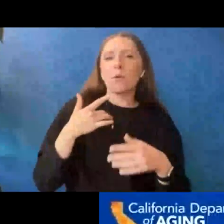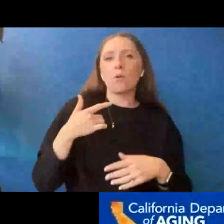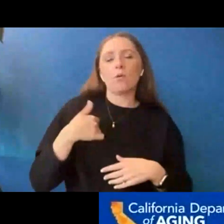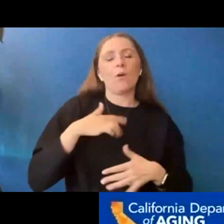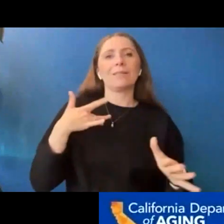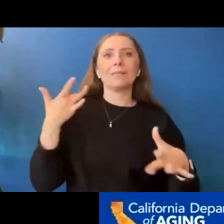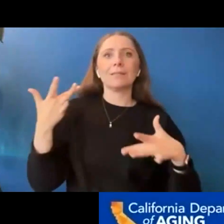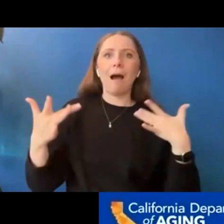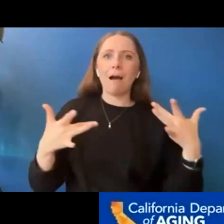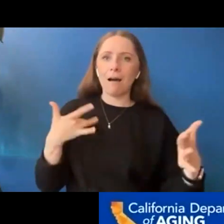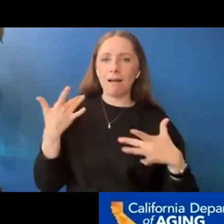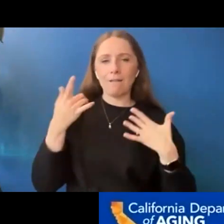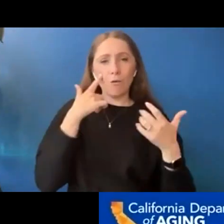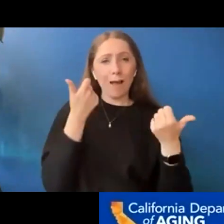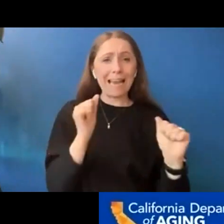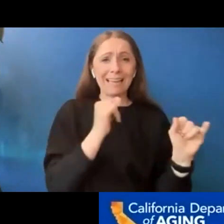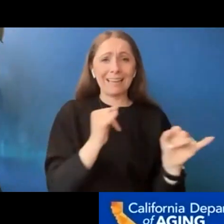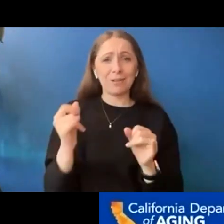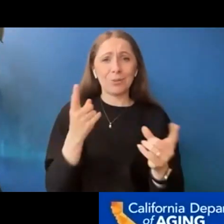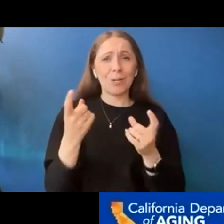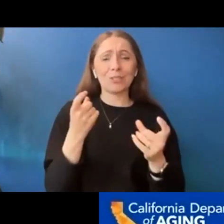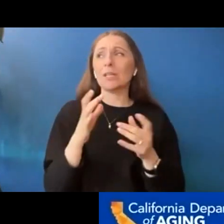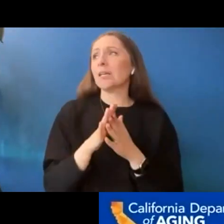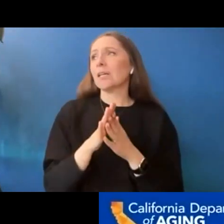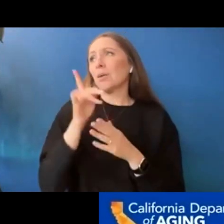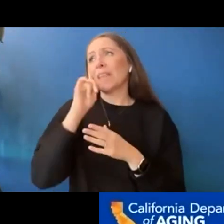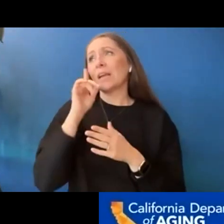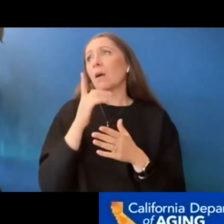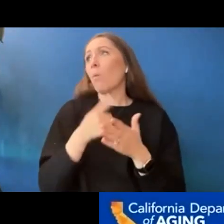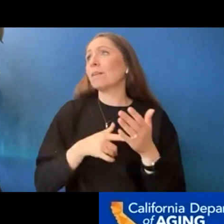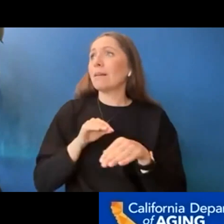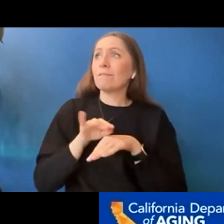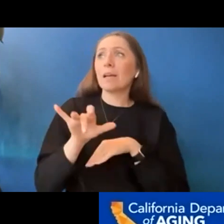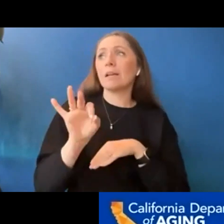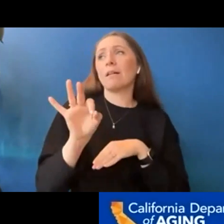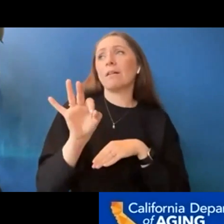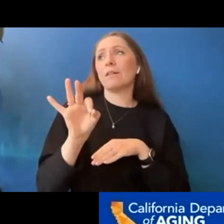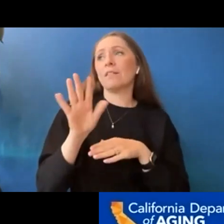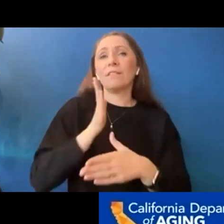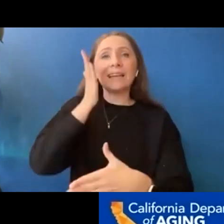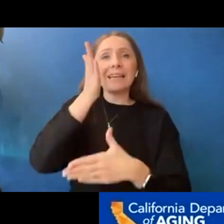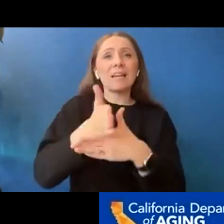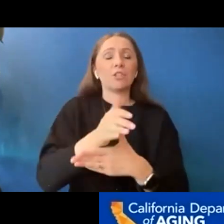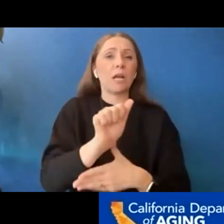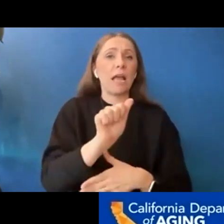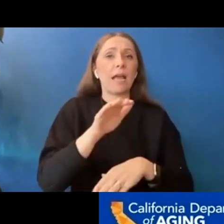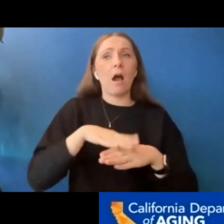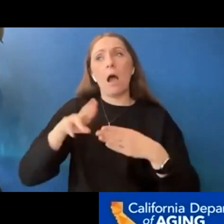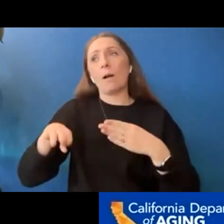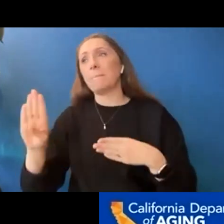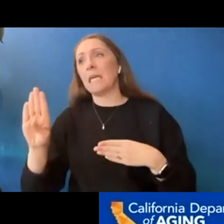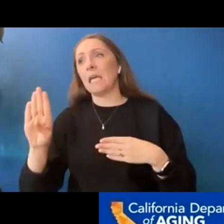excited. I mean, I think for any individual question, if you're looking at, what is the effect of, intervention A on outcome